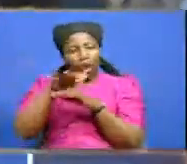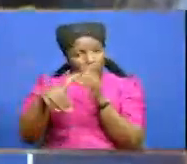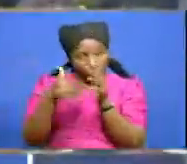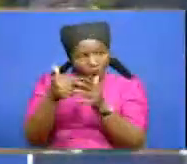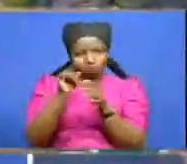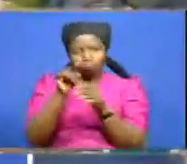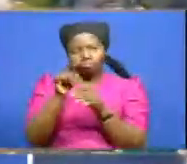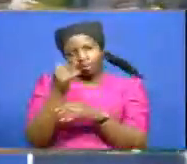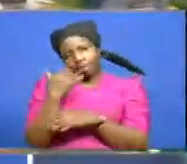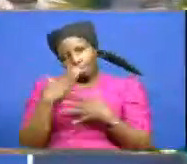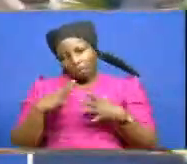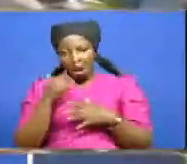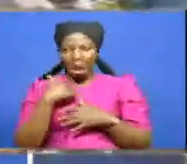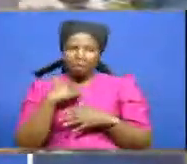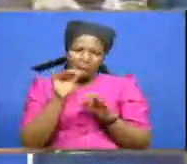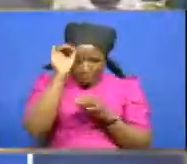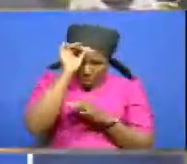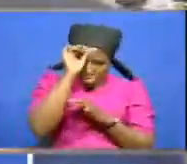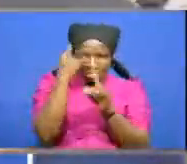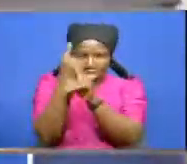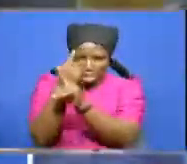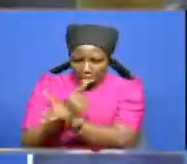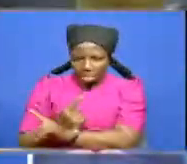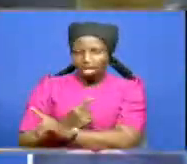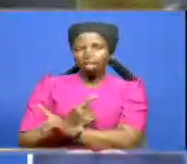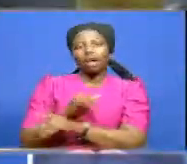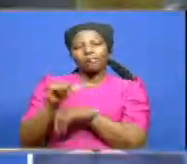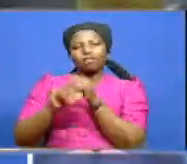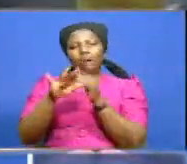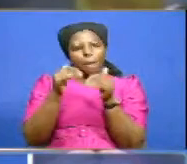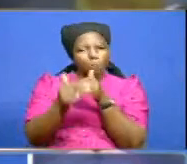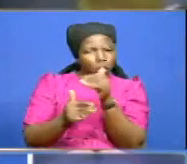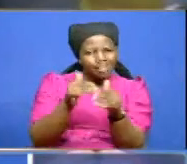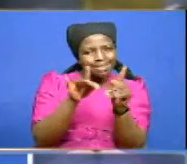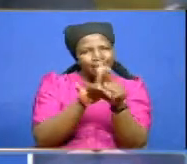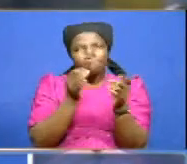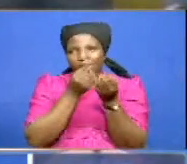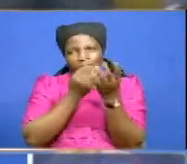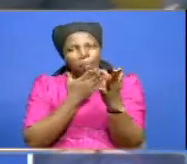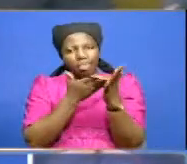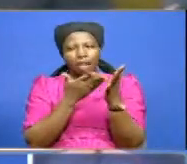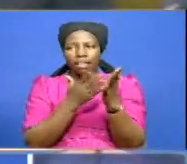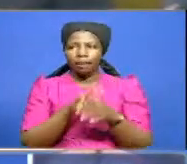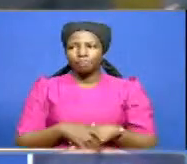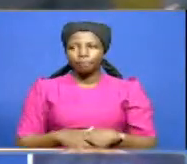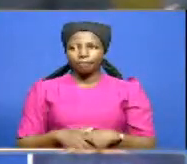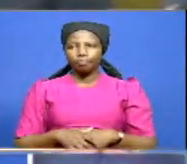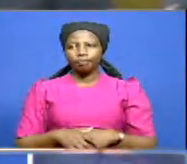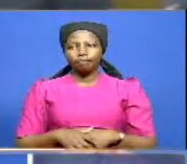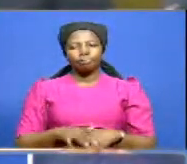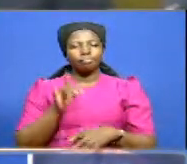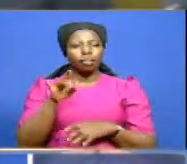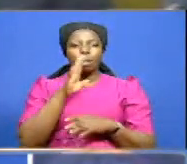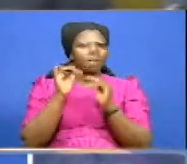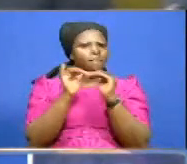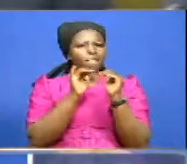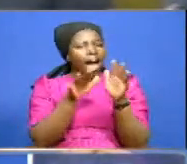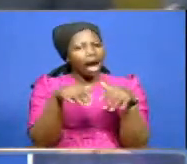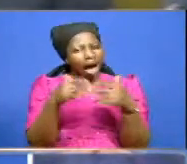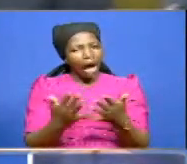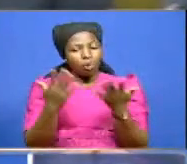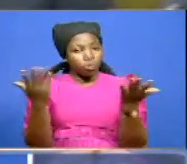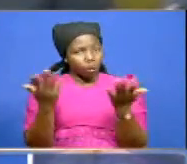divided opinion on its process and contents. How fair will be a league where